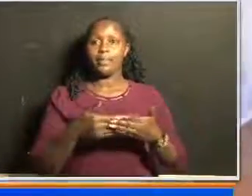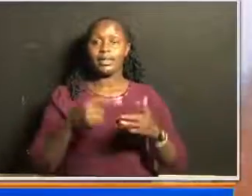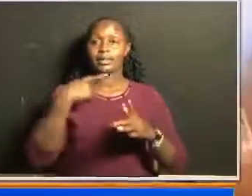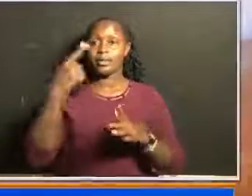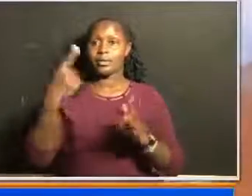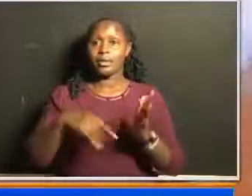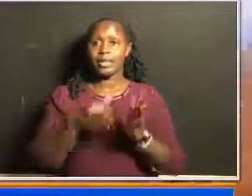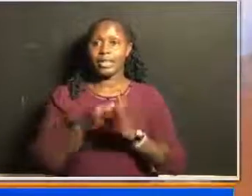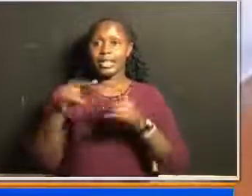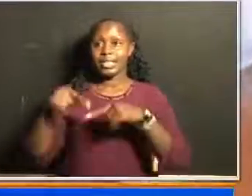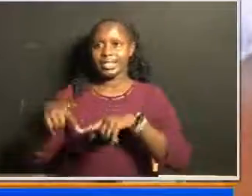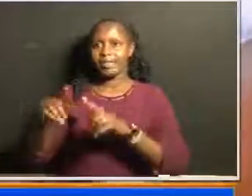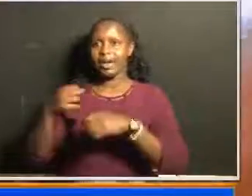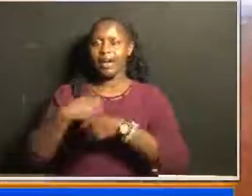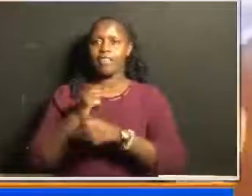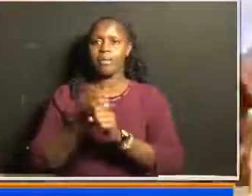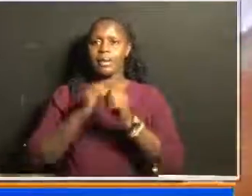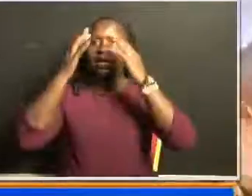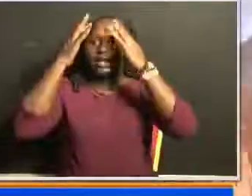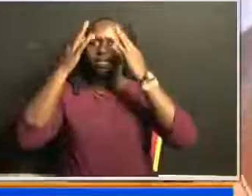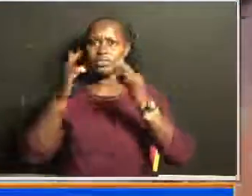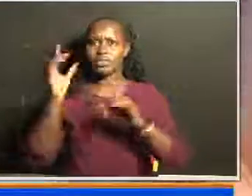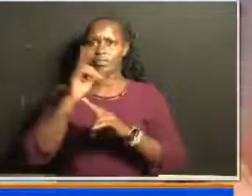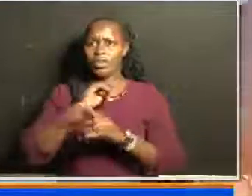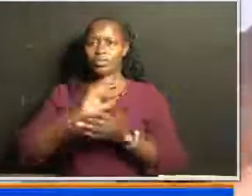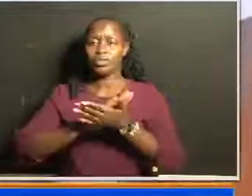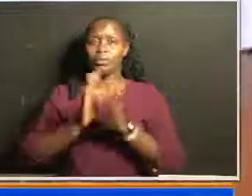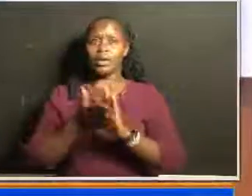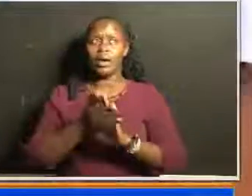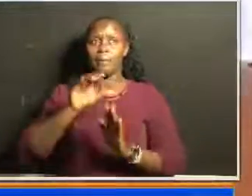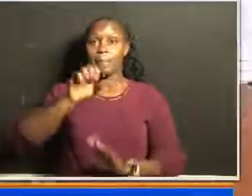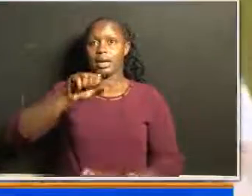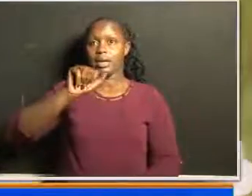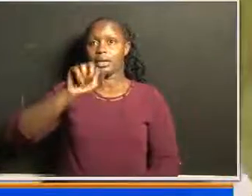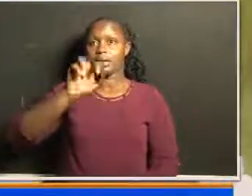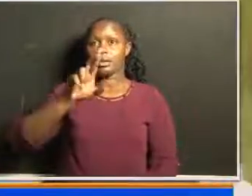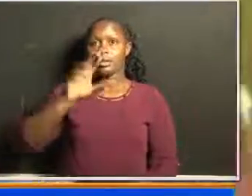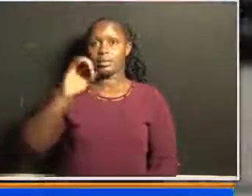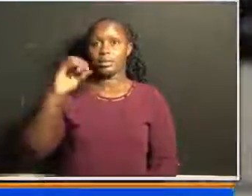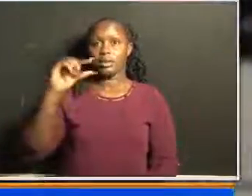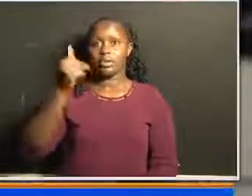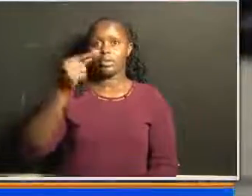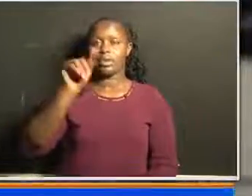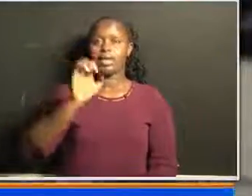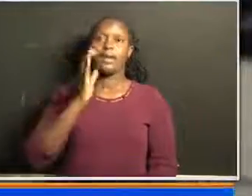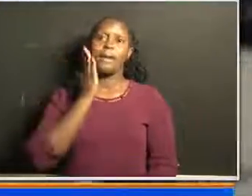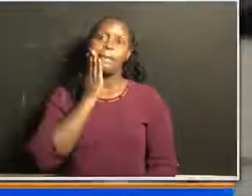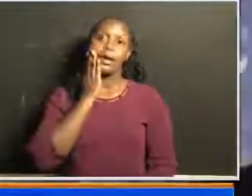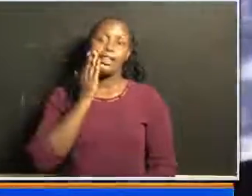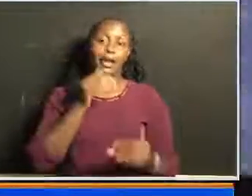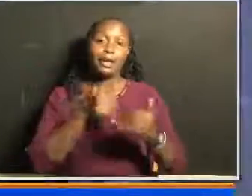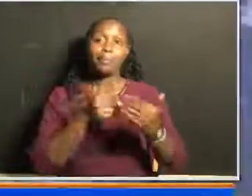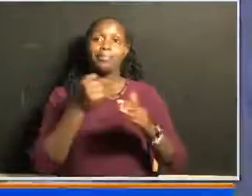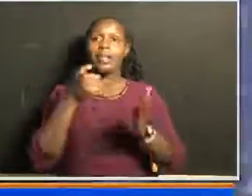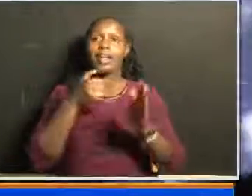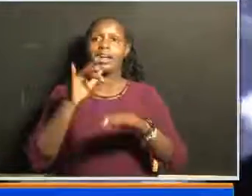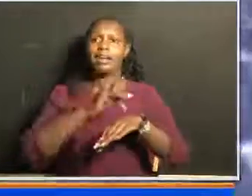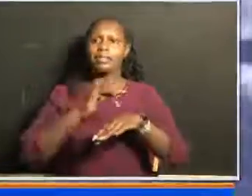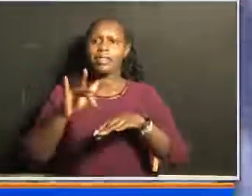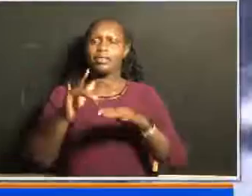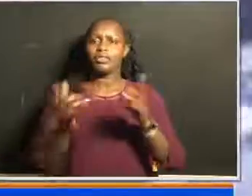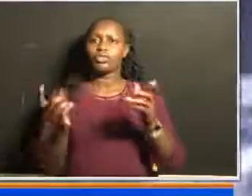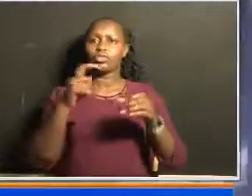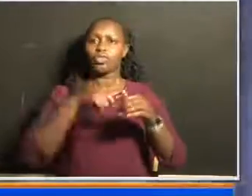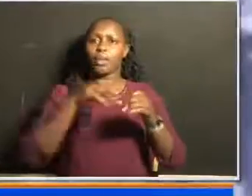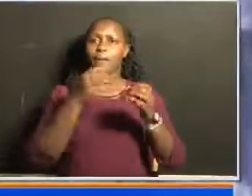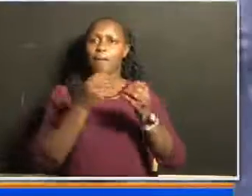has finally made up her mind to be a surrogate mother, effectively joining a growing number of Kenyan women who are renting out their wombs to